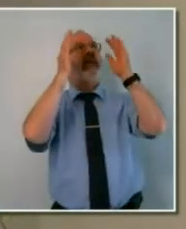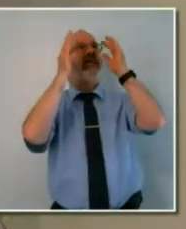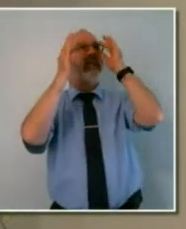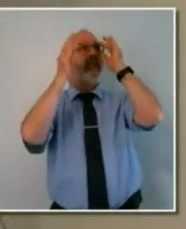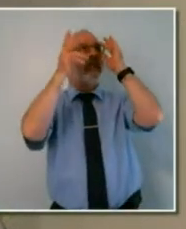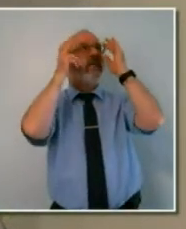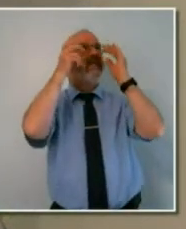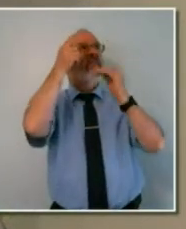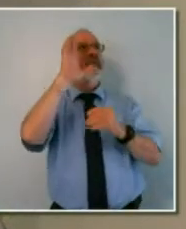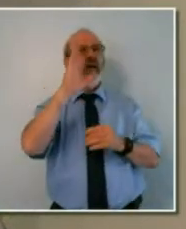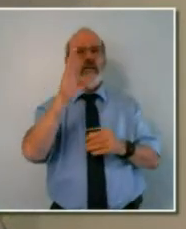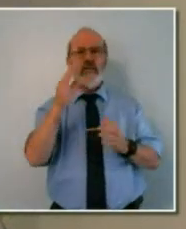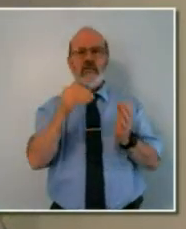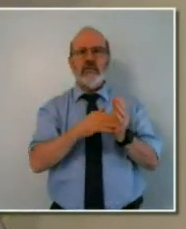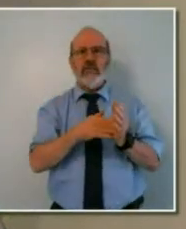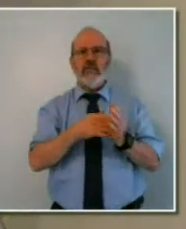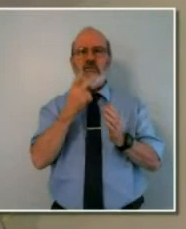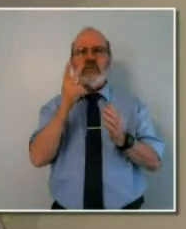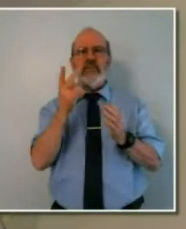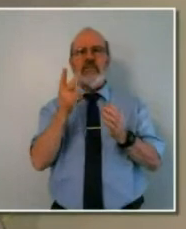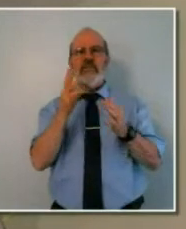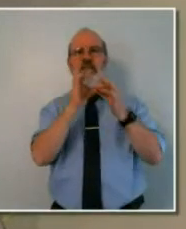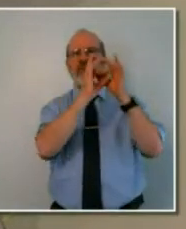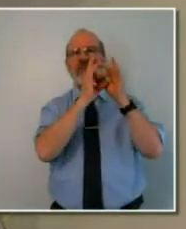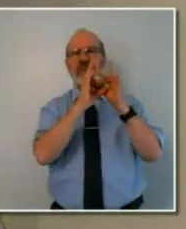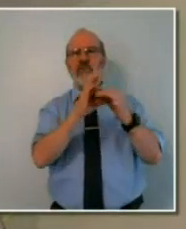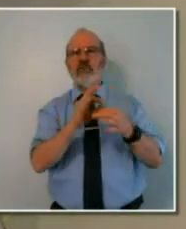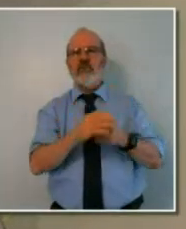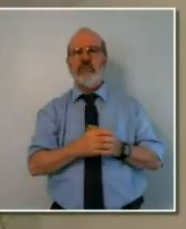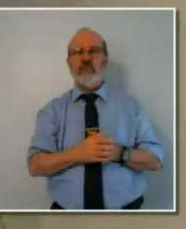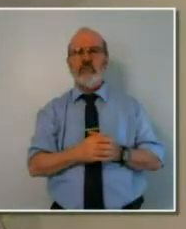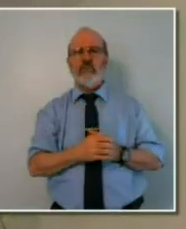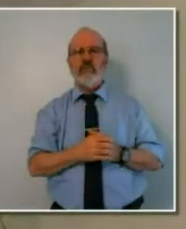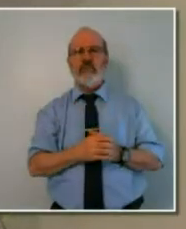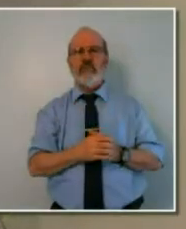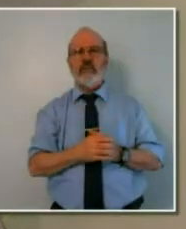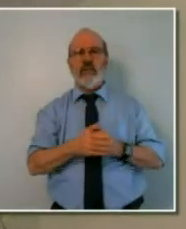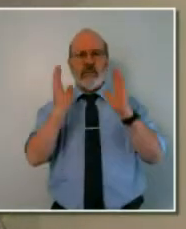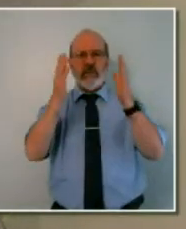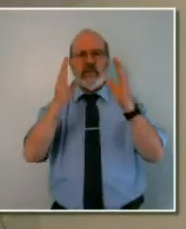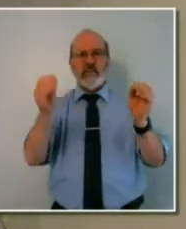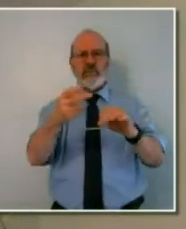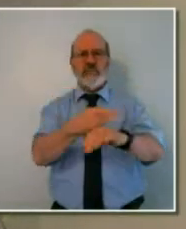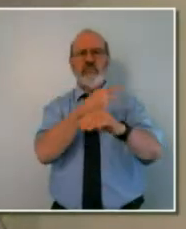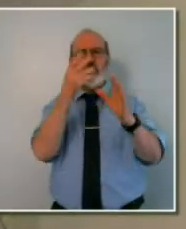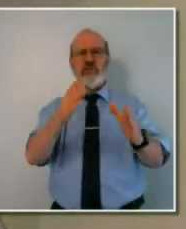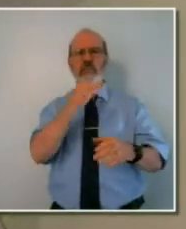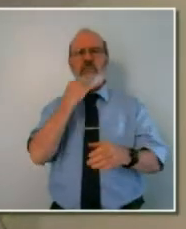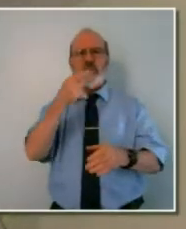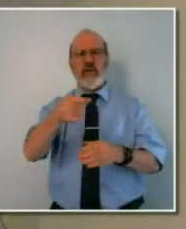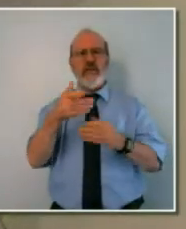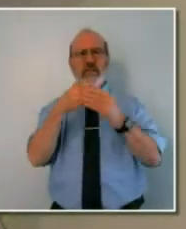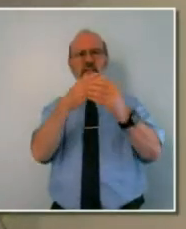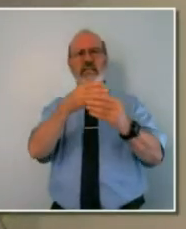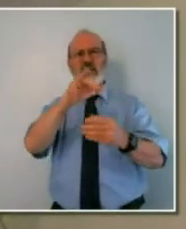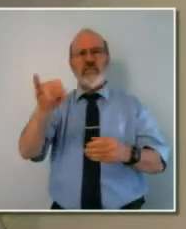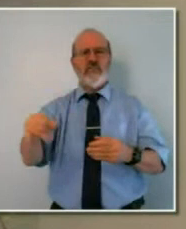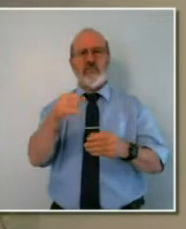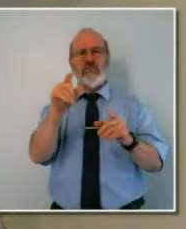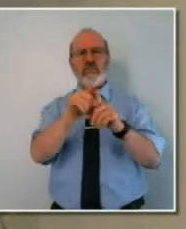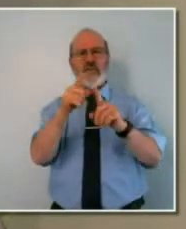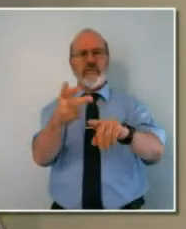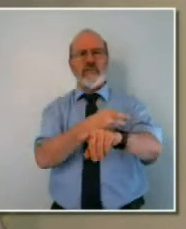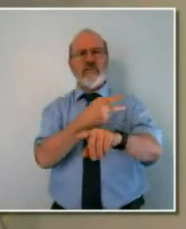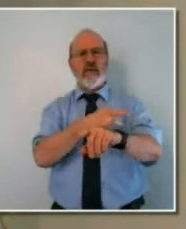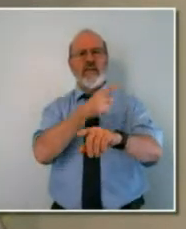So again, we see that reciprocal relationship. "Give ear, O shepherd of Israel, thou that leadest Joseph like a flock, thou